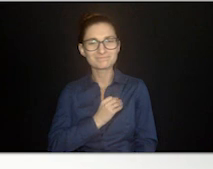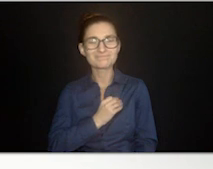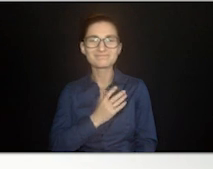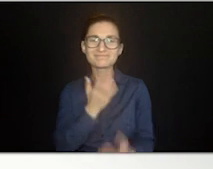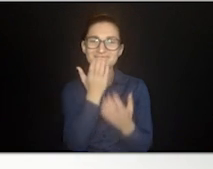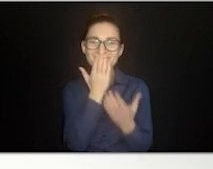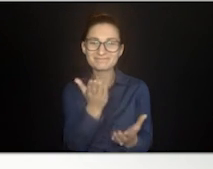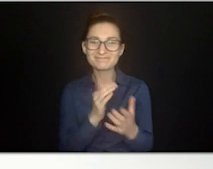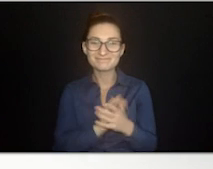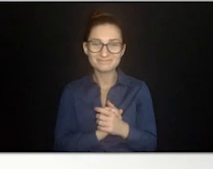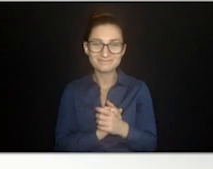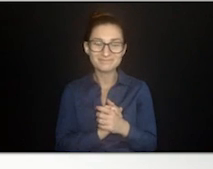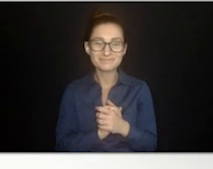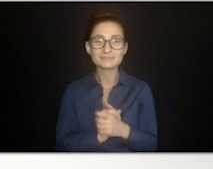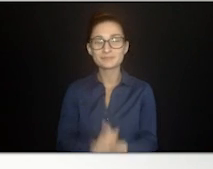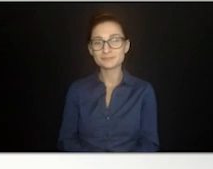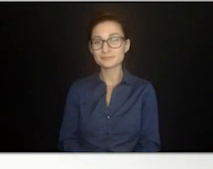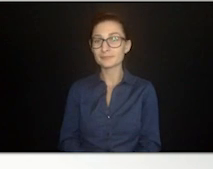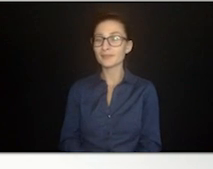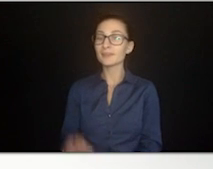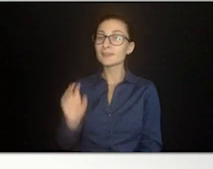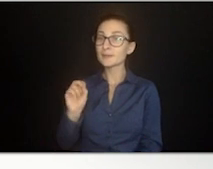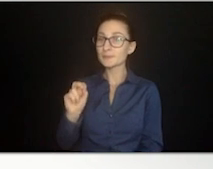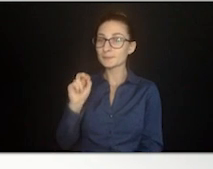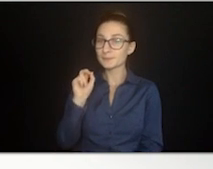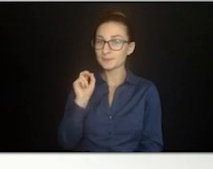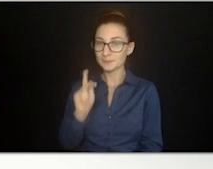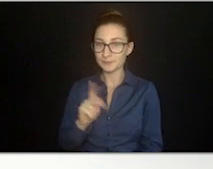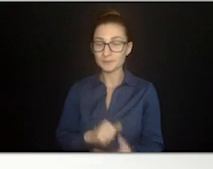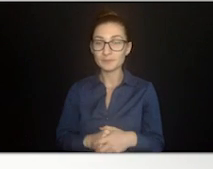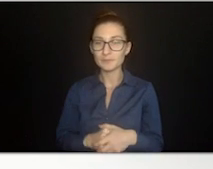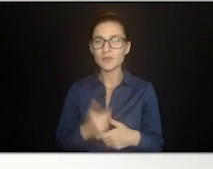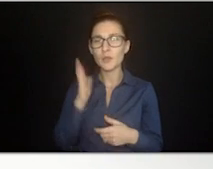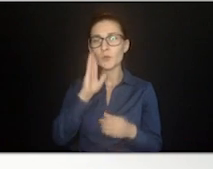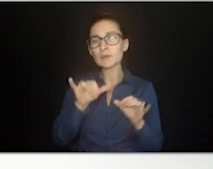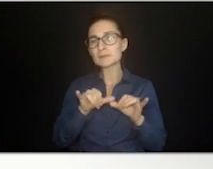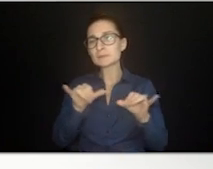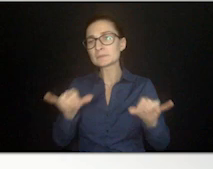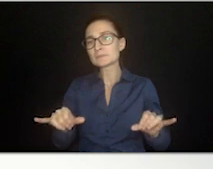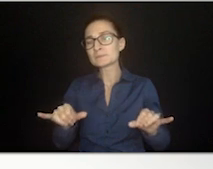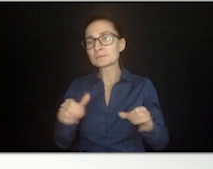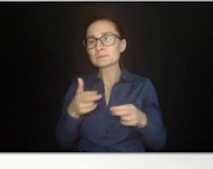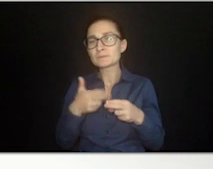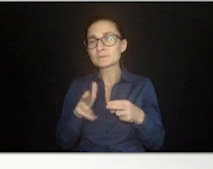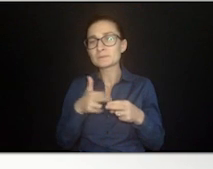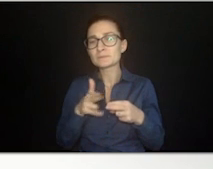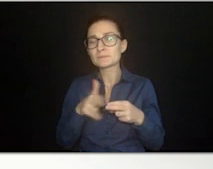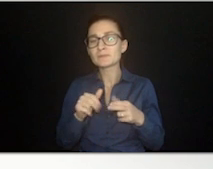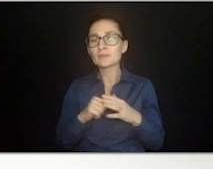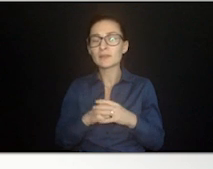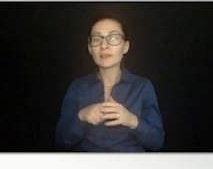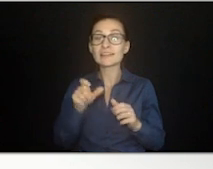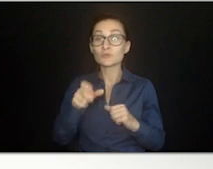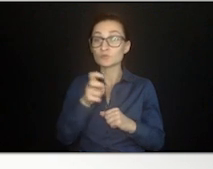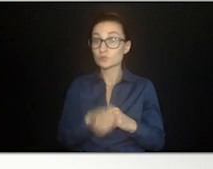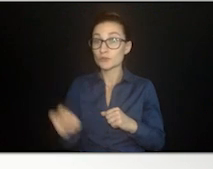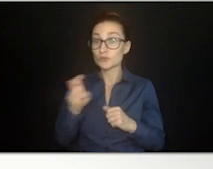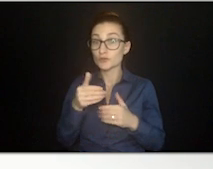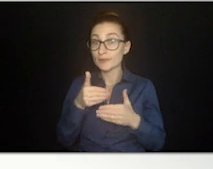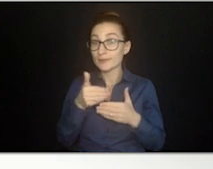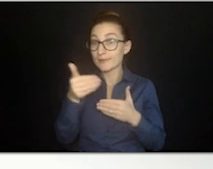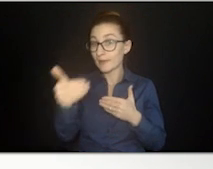guys. Okay, so we will remain here for a little bit. We do have to transition to the